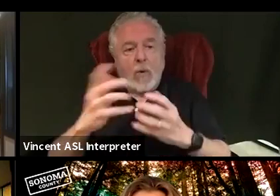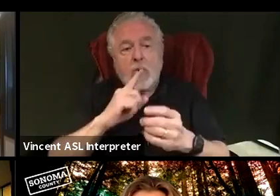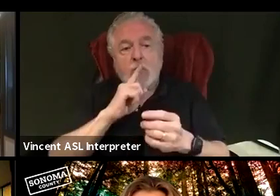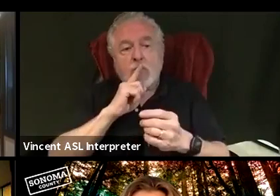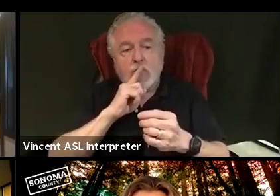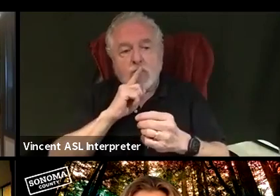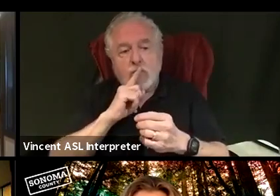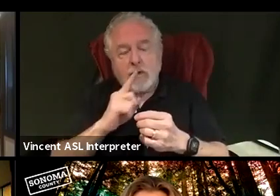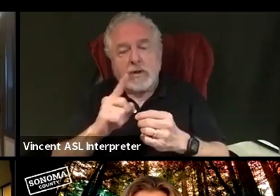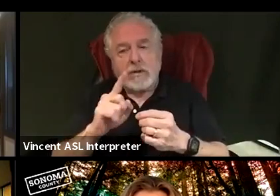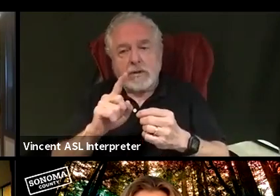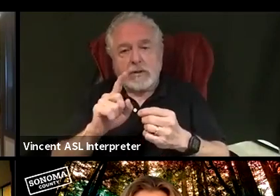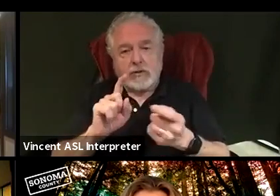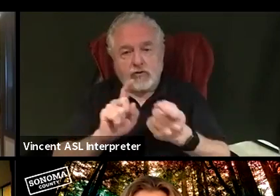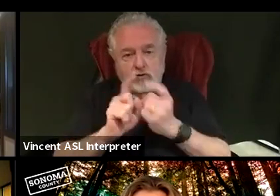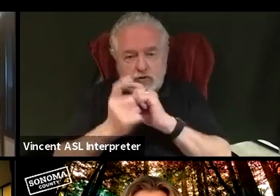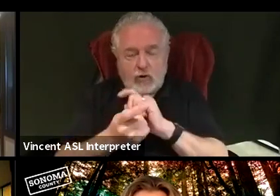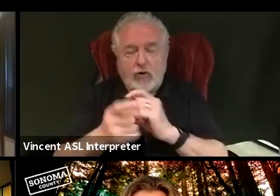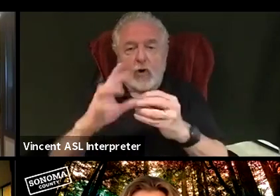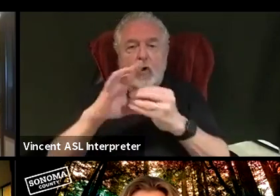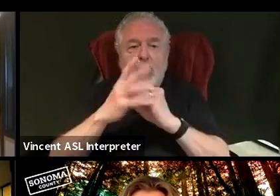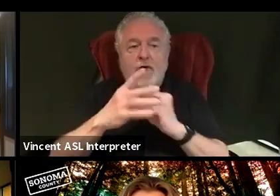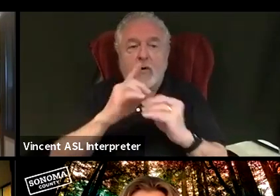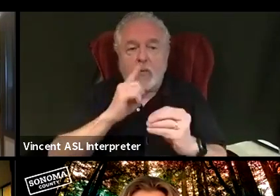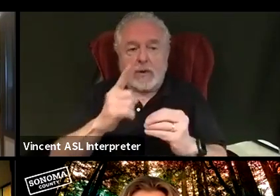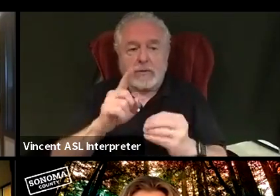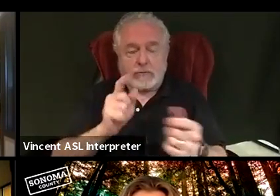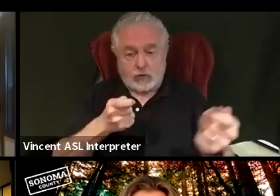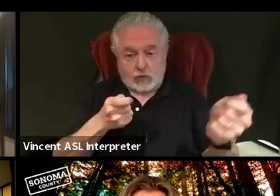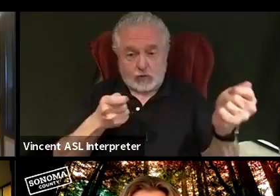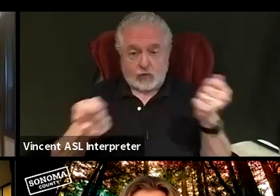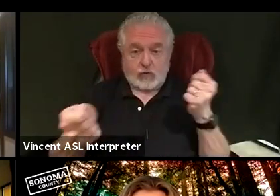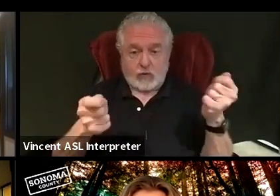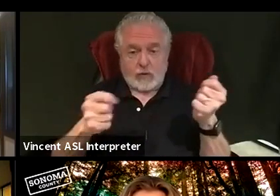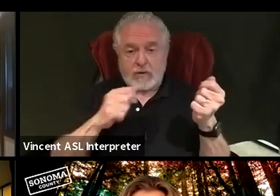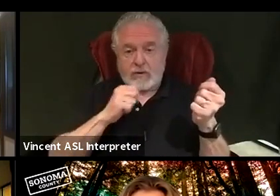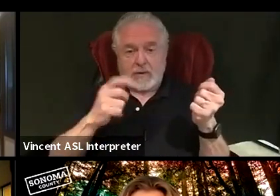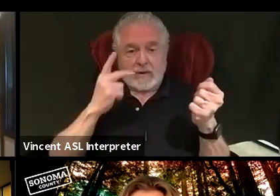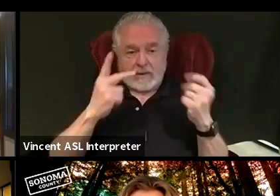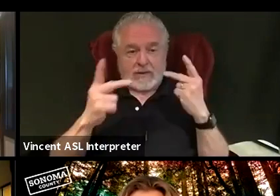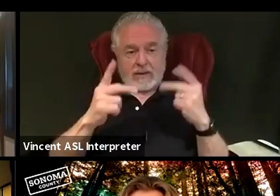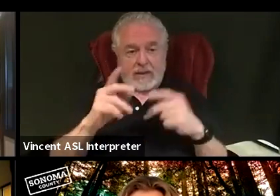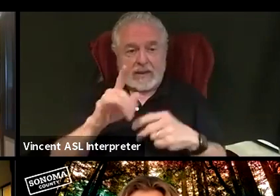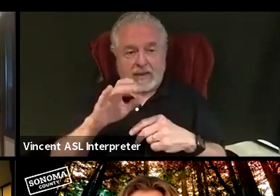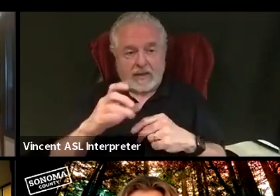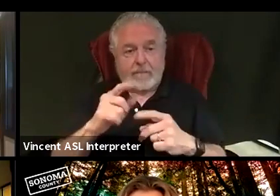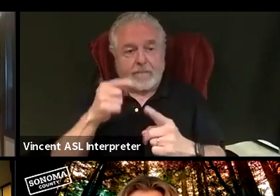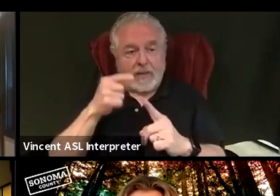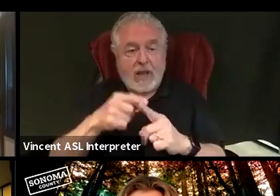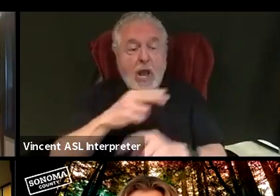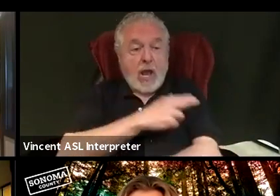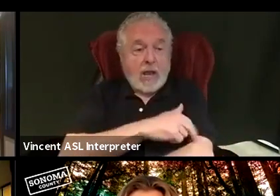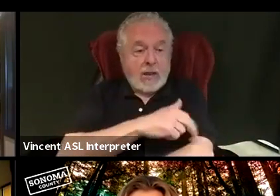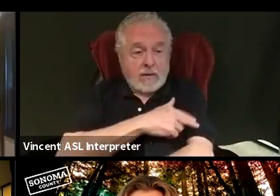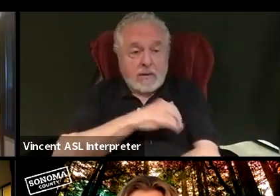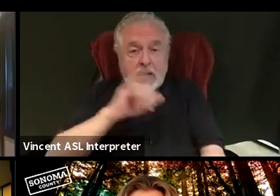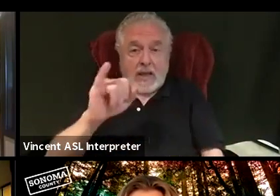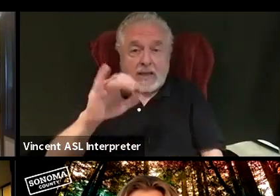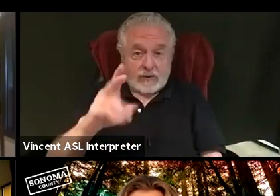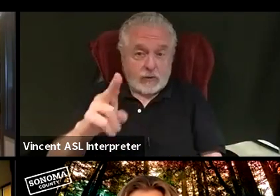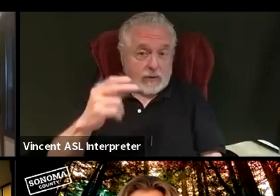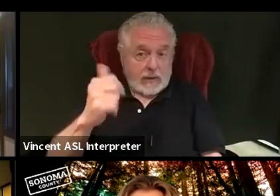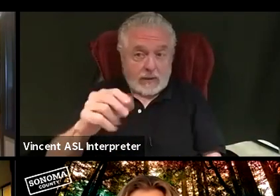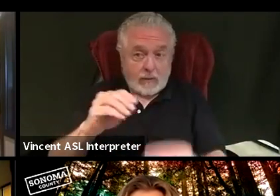really turn COVID into something that's well controlled and that we don't see in clinics and particularly in hospitals and ICUs